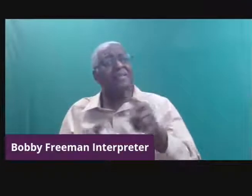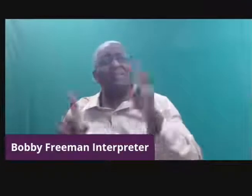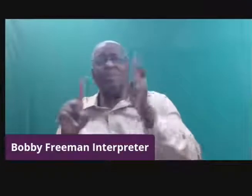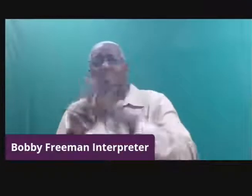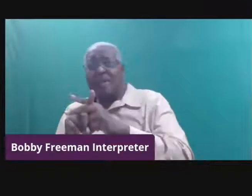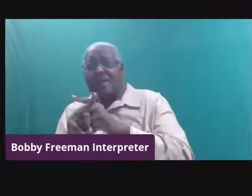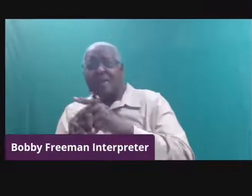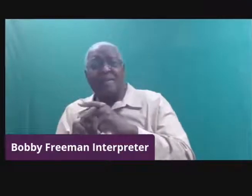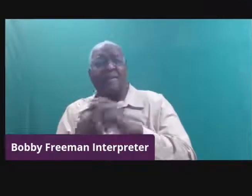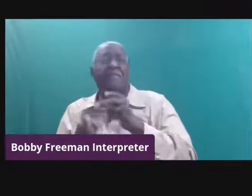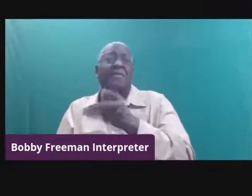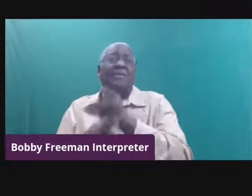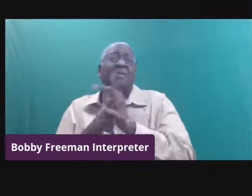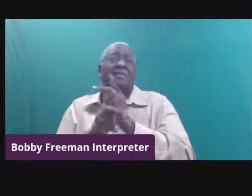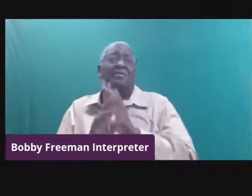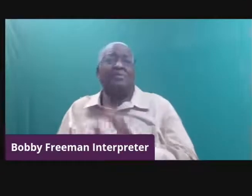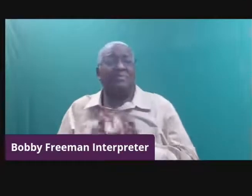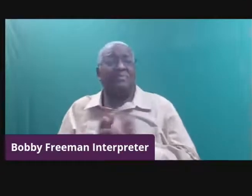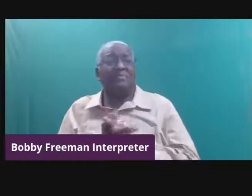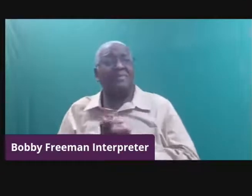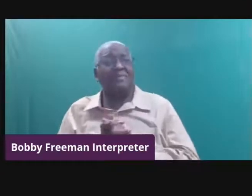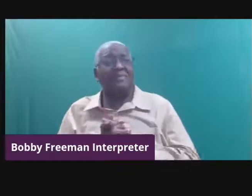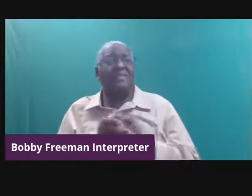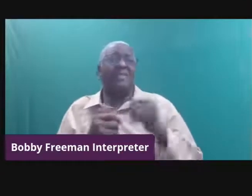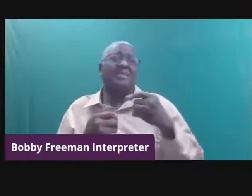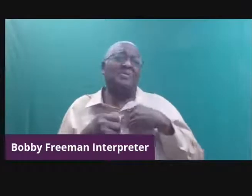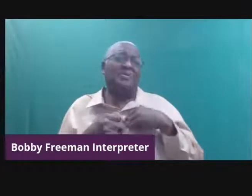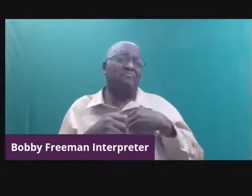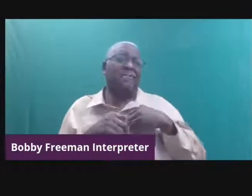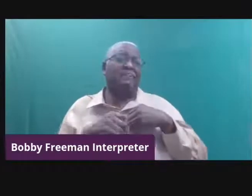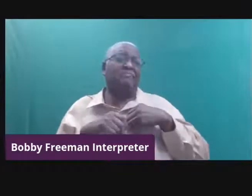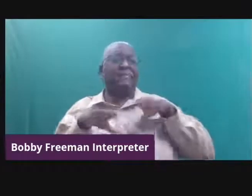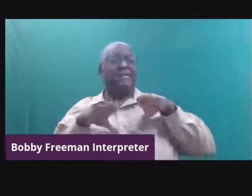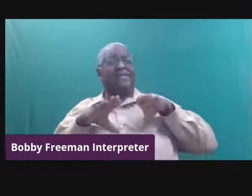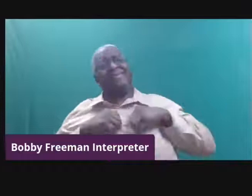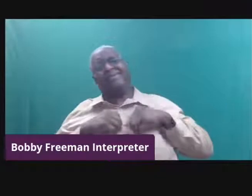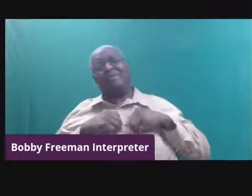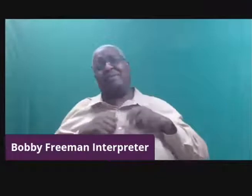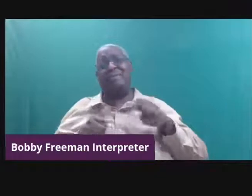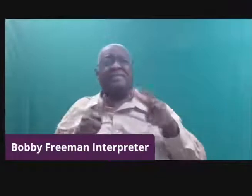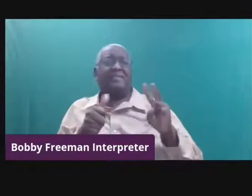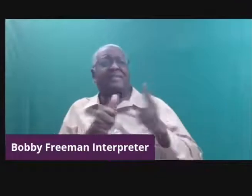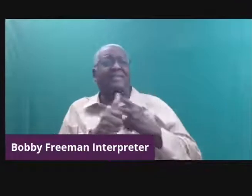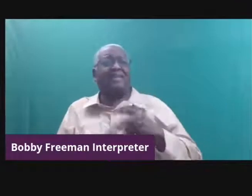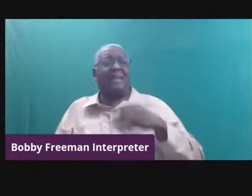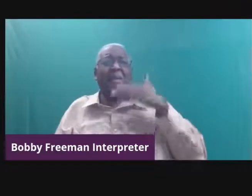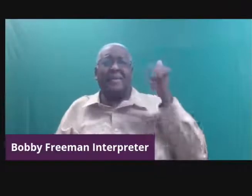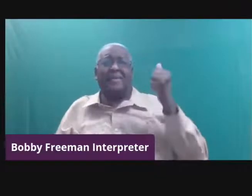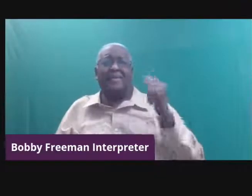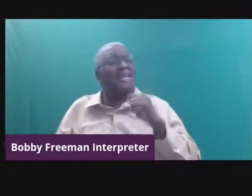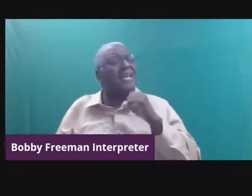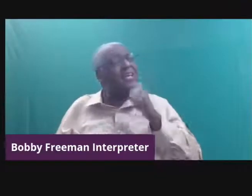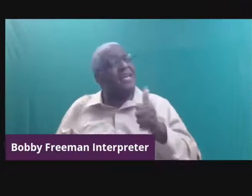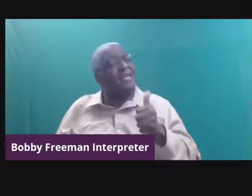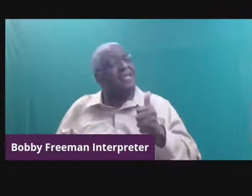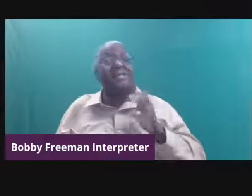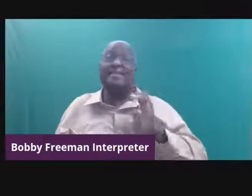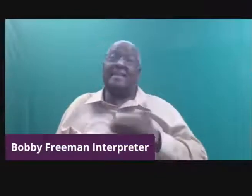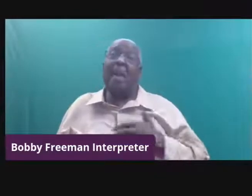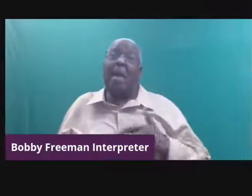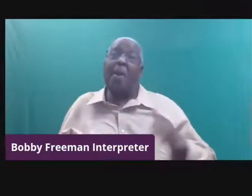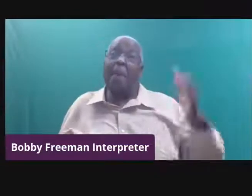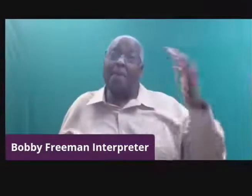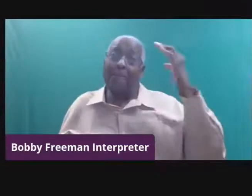said we weren't good enough, so we settled for second best rather than waiting for the best God has for us. It was our mind.